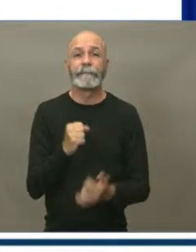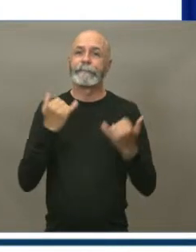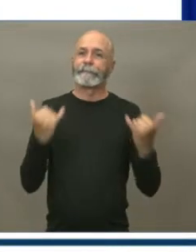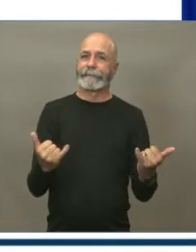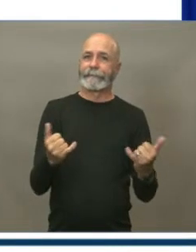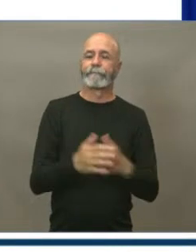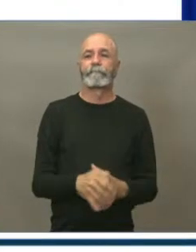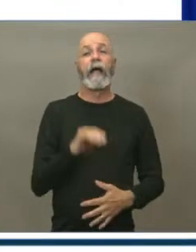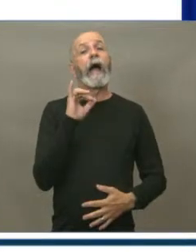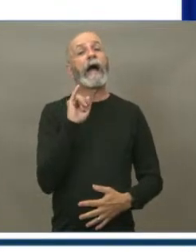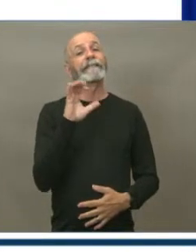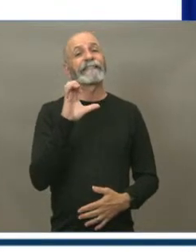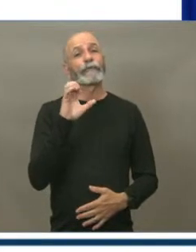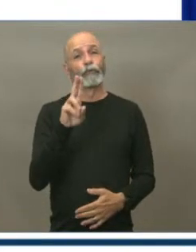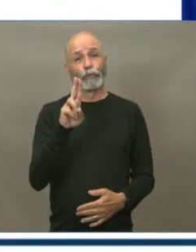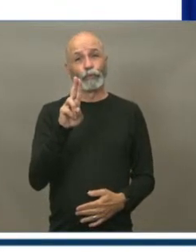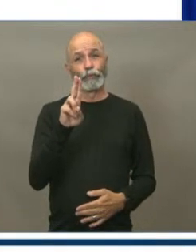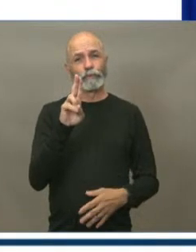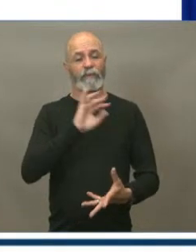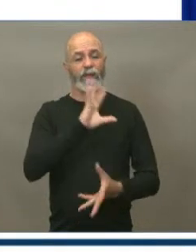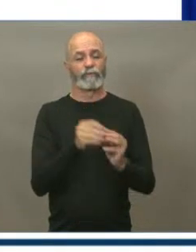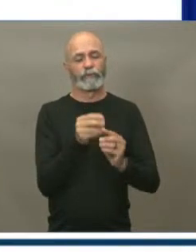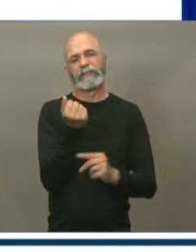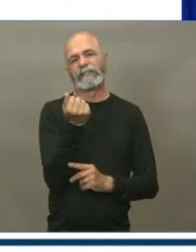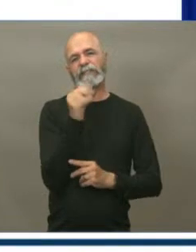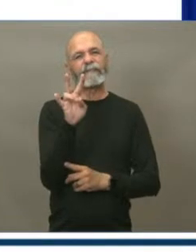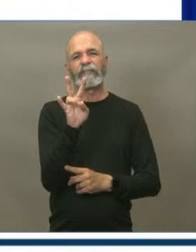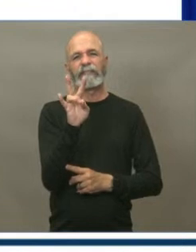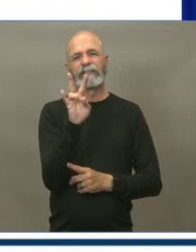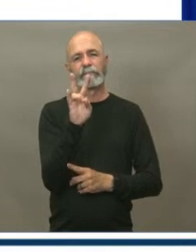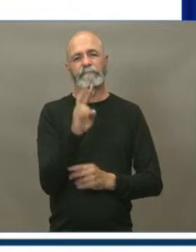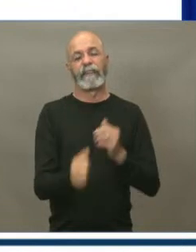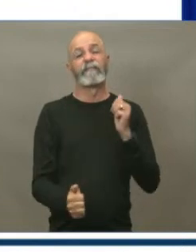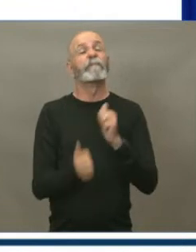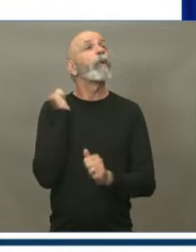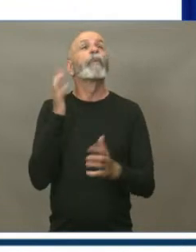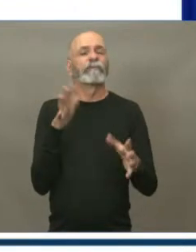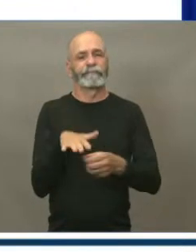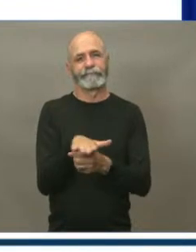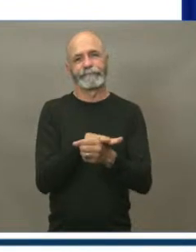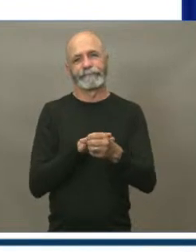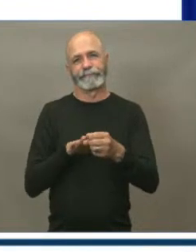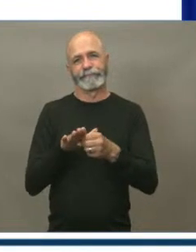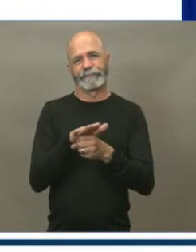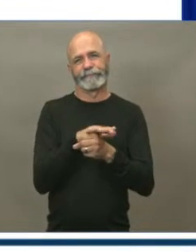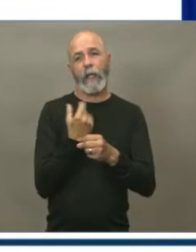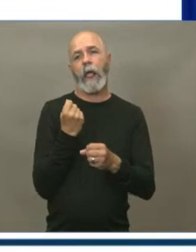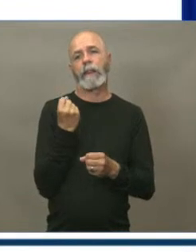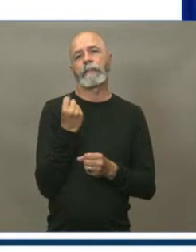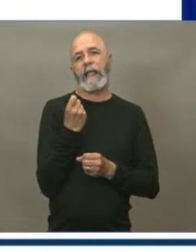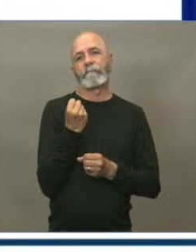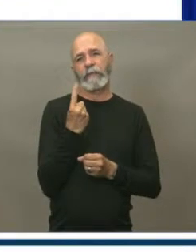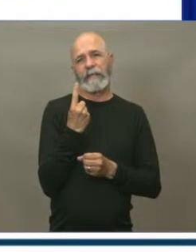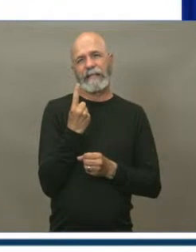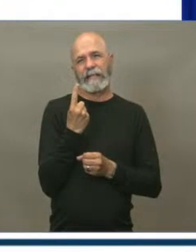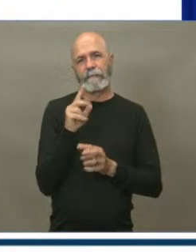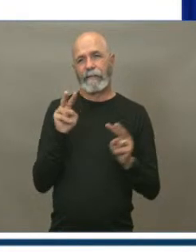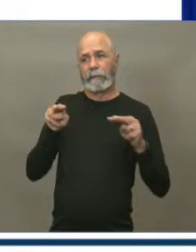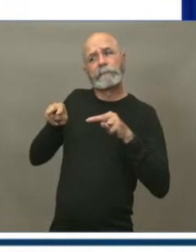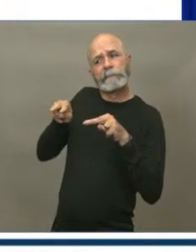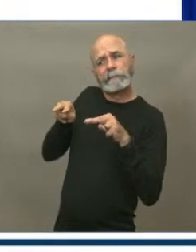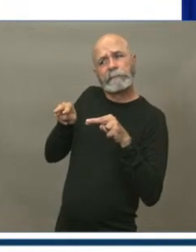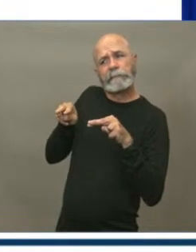across the province, mostly in our central zone. 11 others are in intermediate care. And we have a number of patients